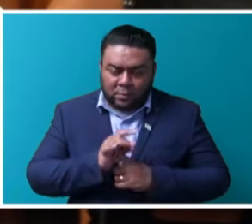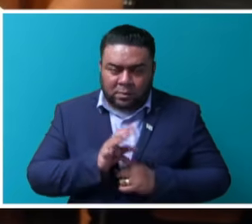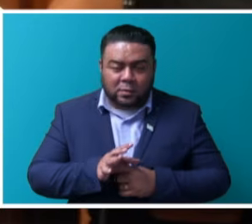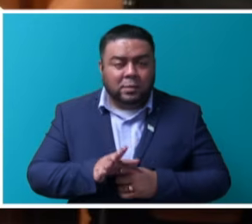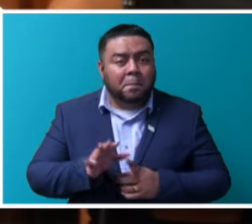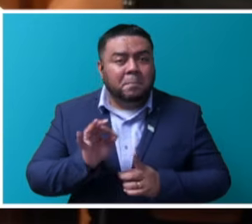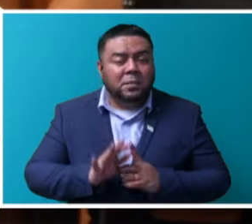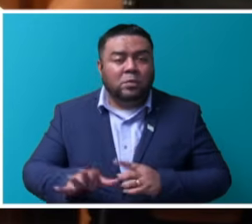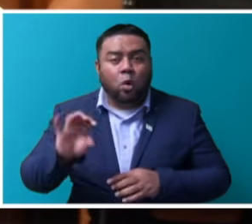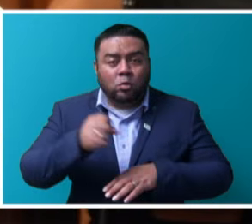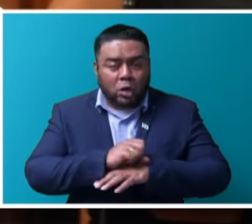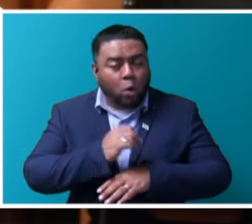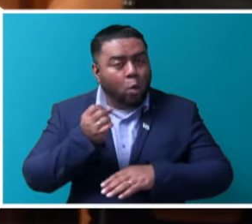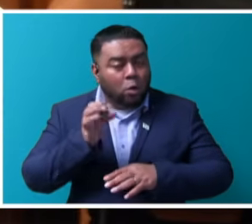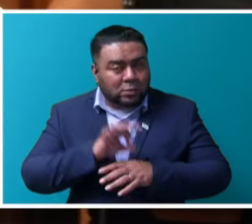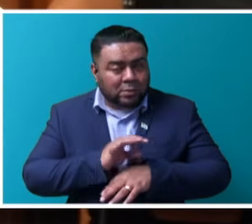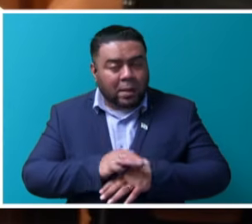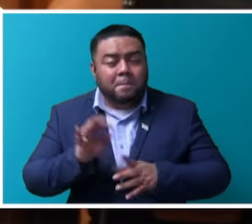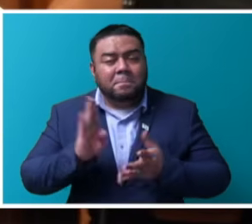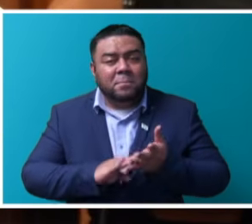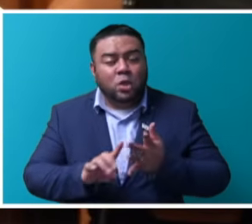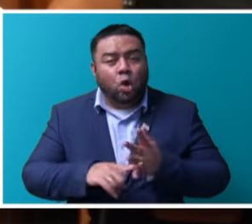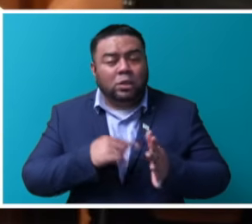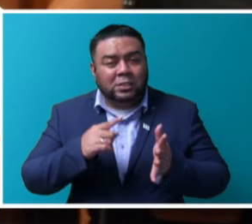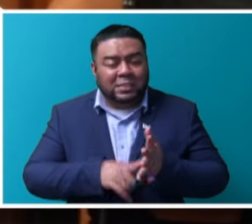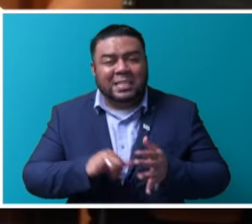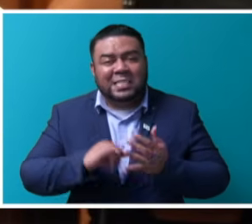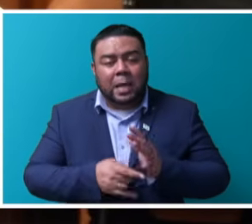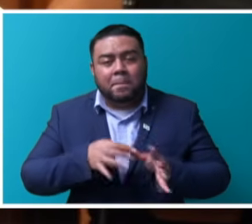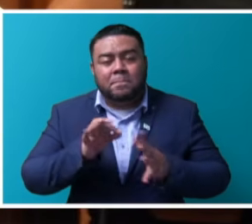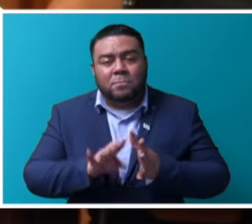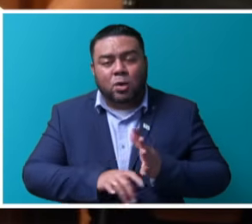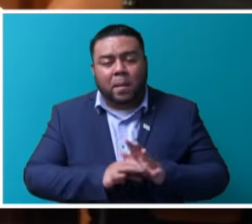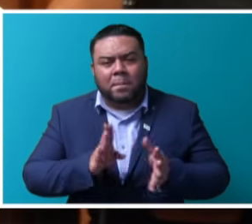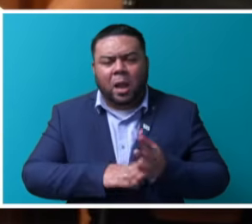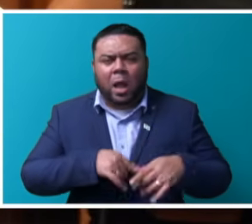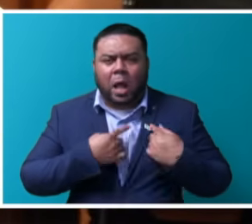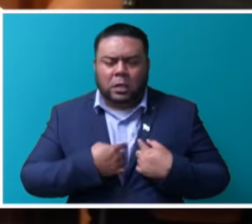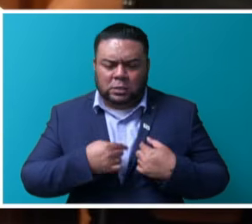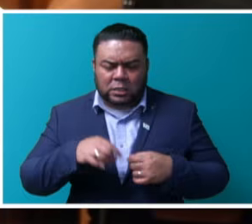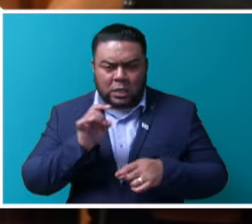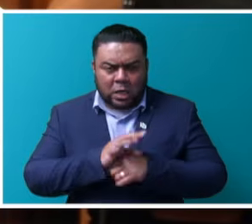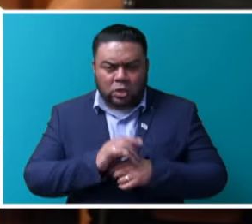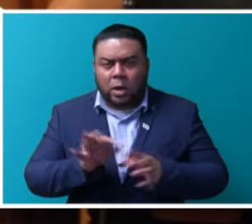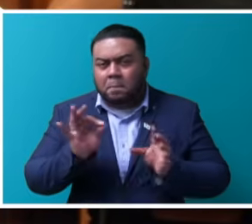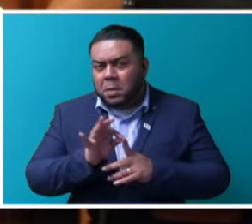Healthcare, Oceania Hospitals, Miyot Pacific Hospital, Sai Prema Hospital, Heart International, and our PPP hospital in Lautoka and Bar managed